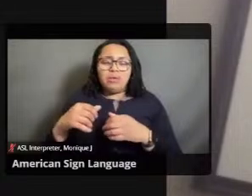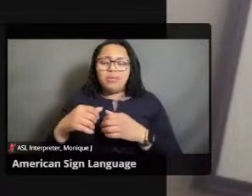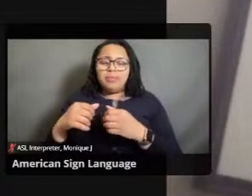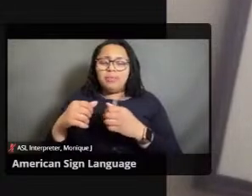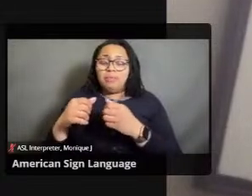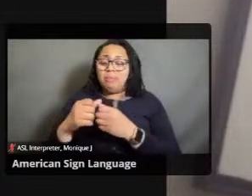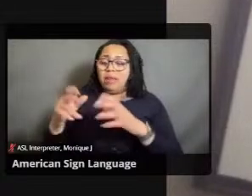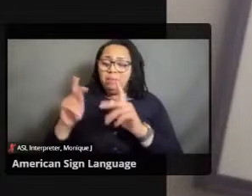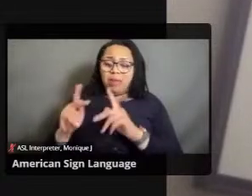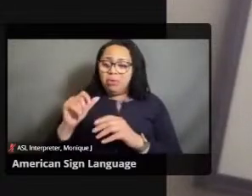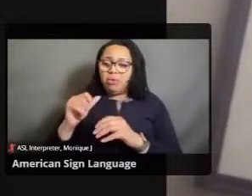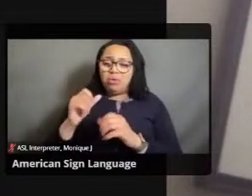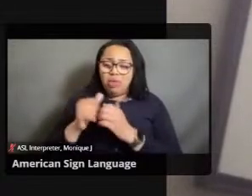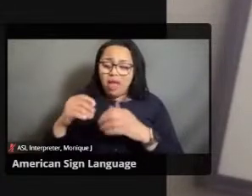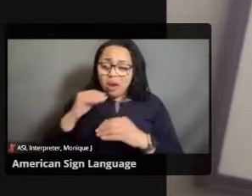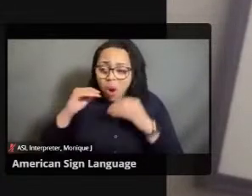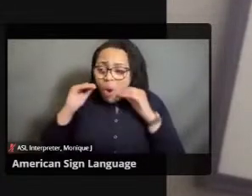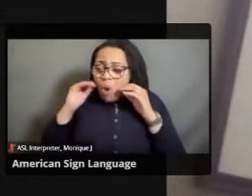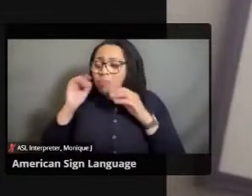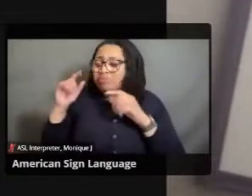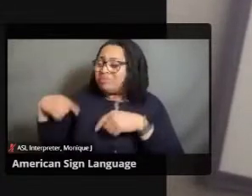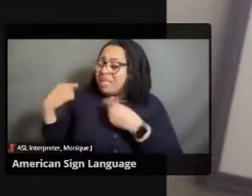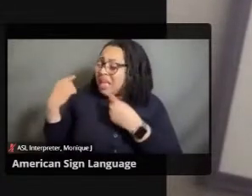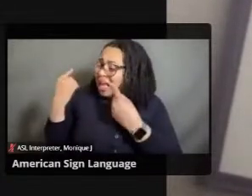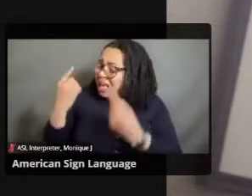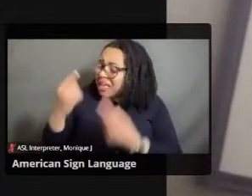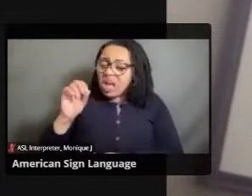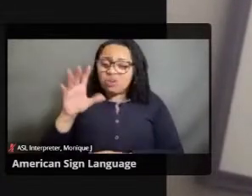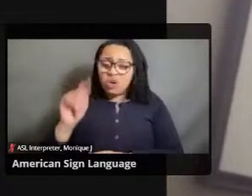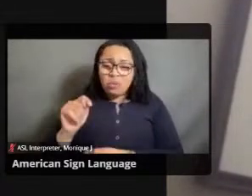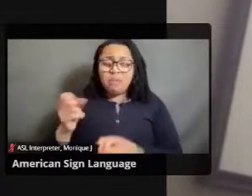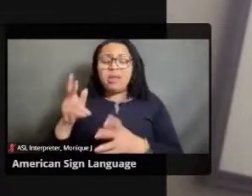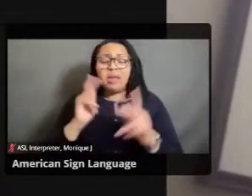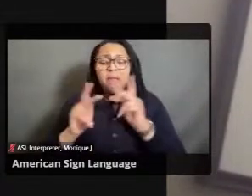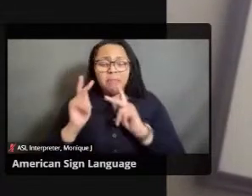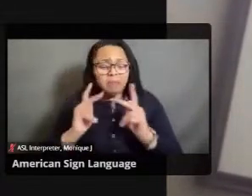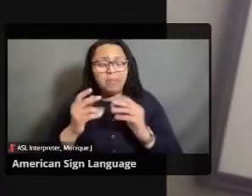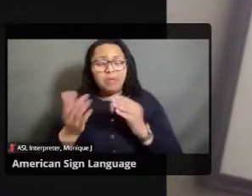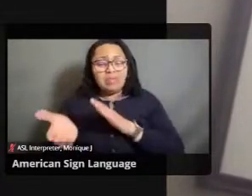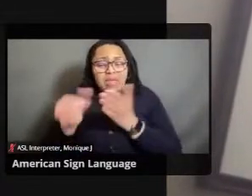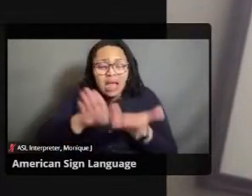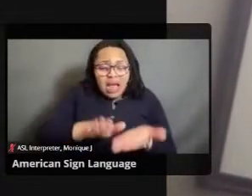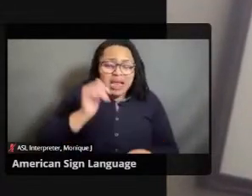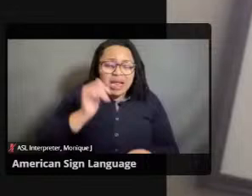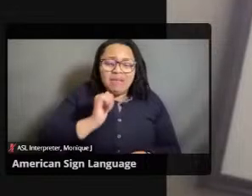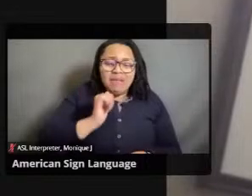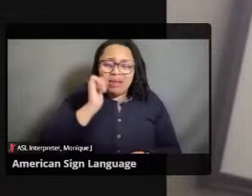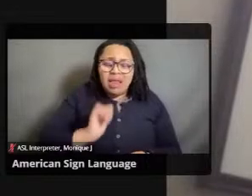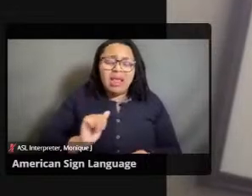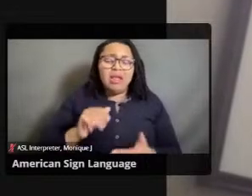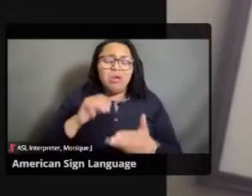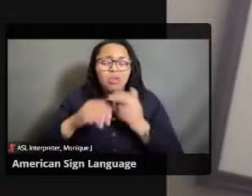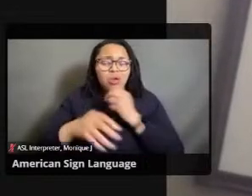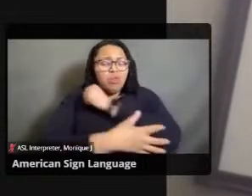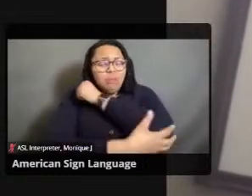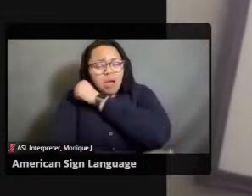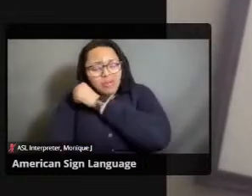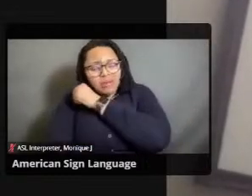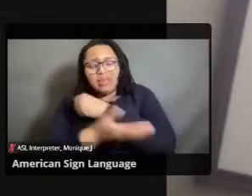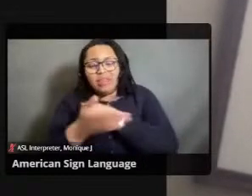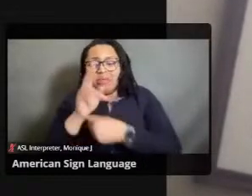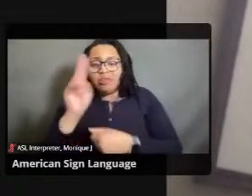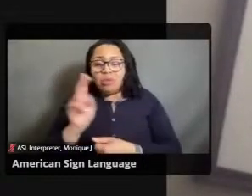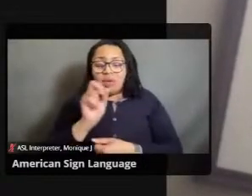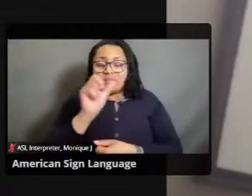800 people dying a day from poverty in these yet-to-be United States, with policy violence